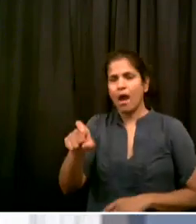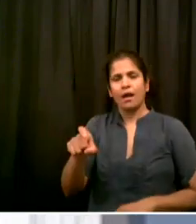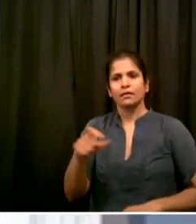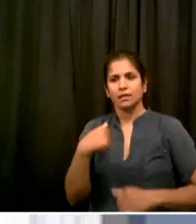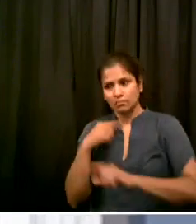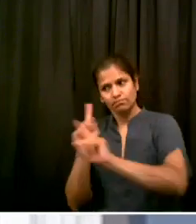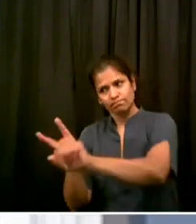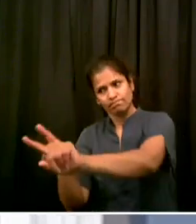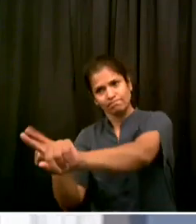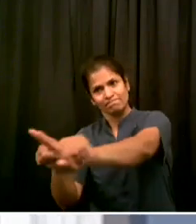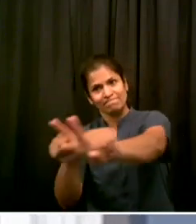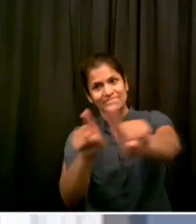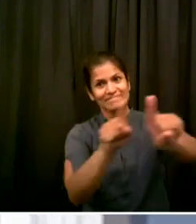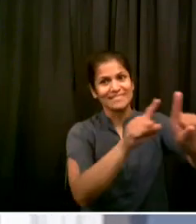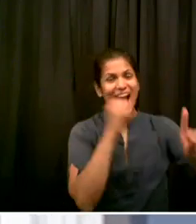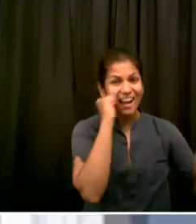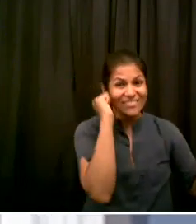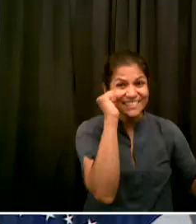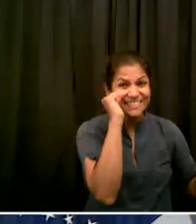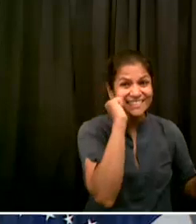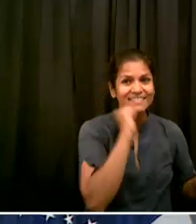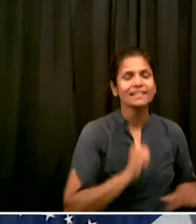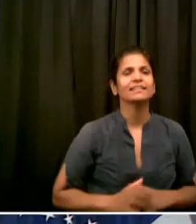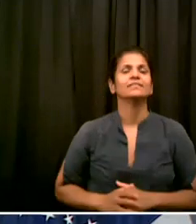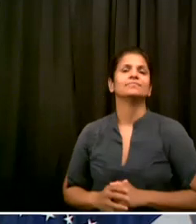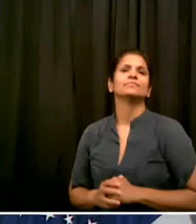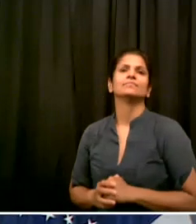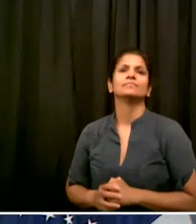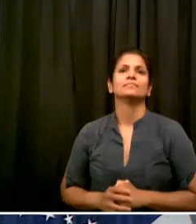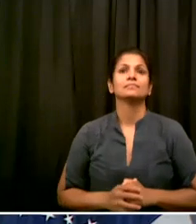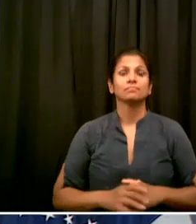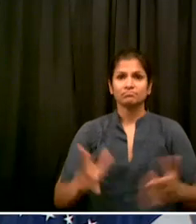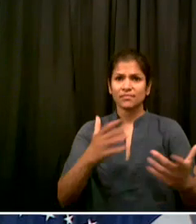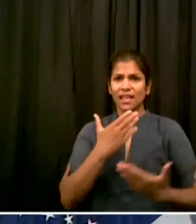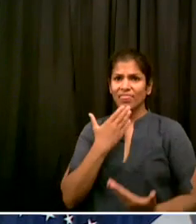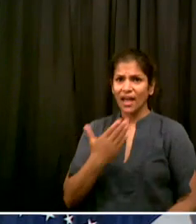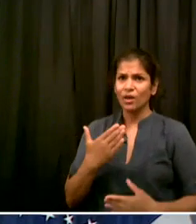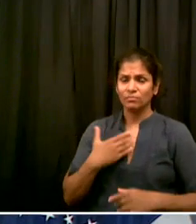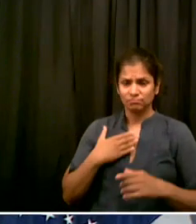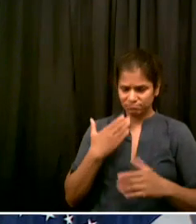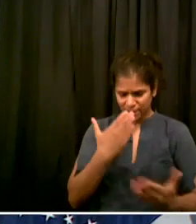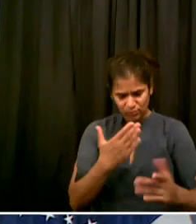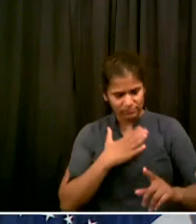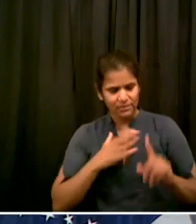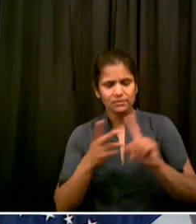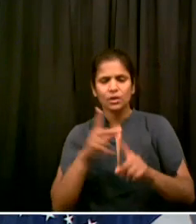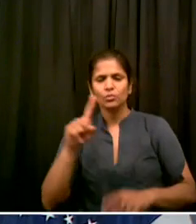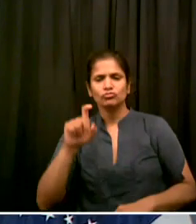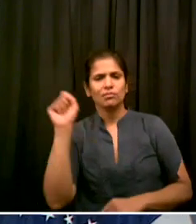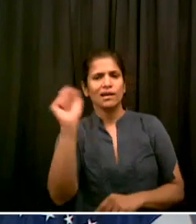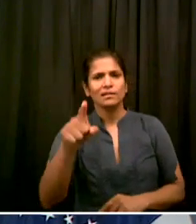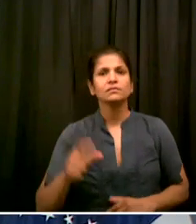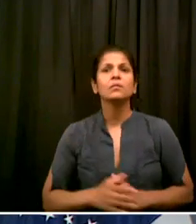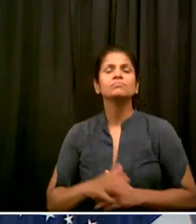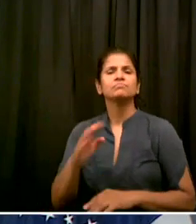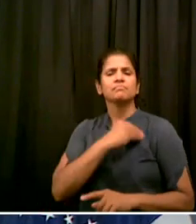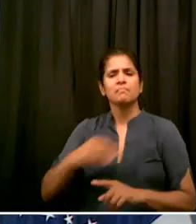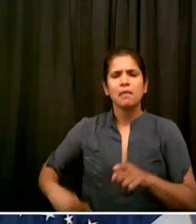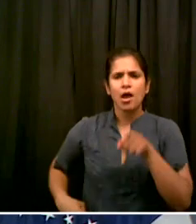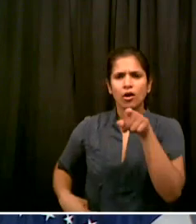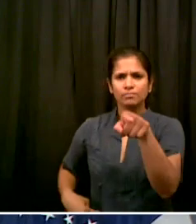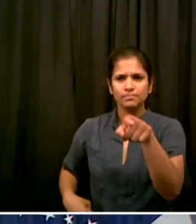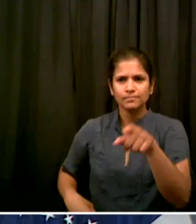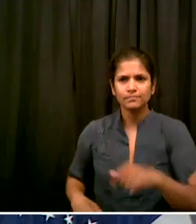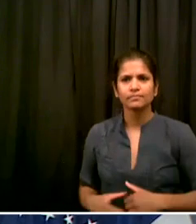Go ahead, Katie. Oh, thank you. My second question is for you, Mr. Mayor. I know that the financial situation